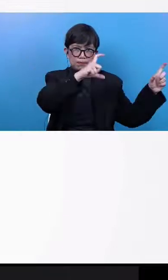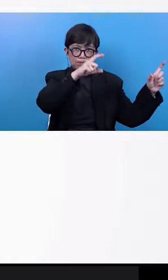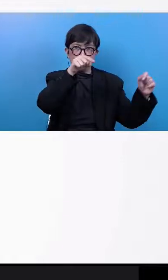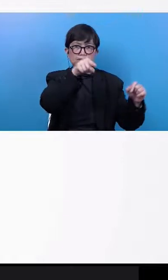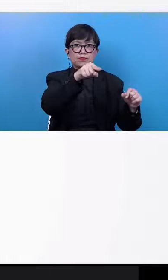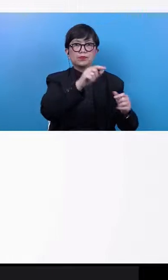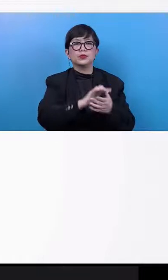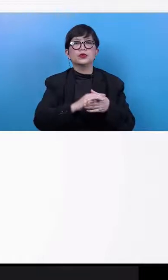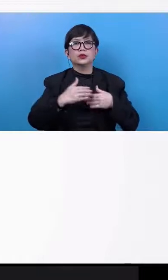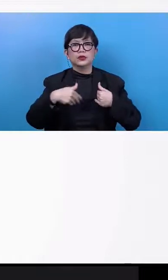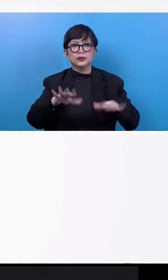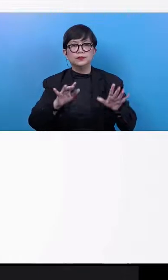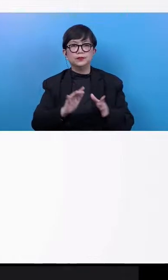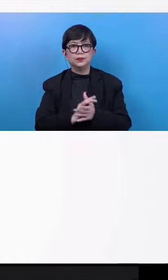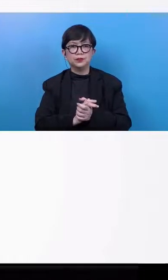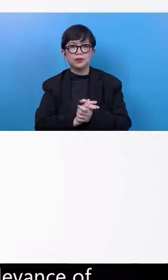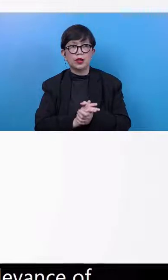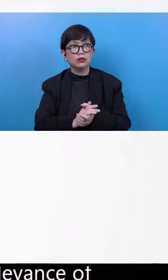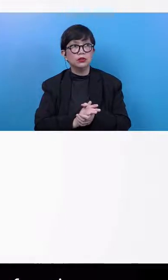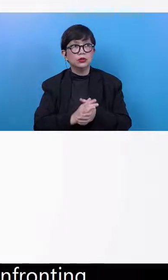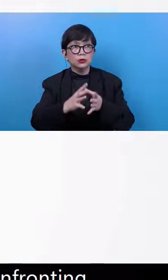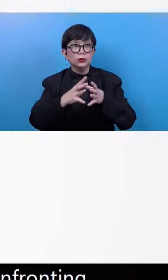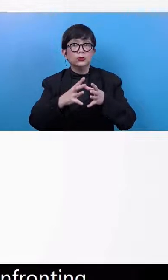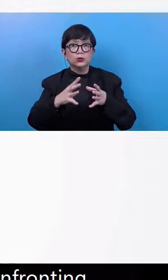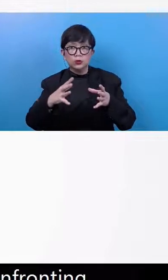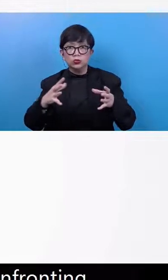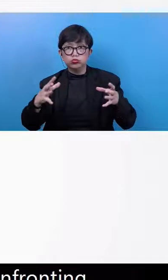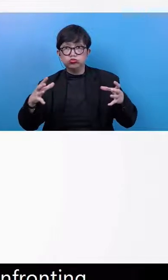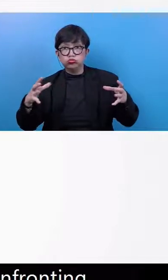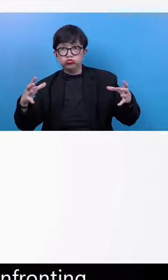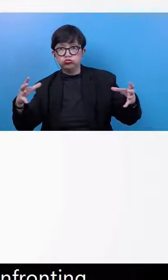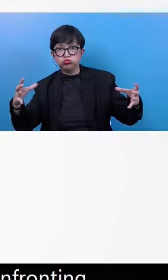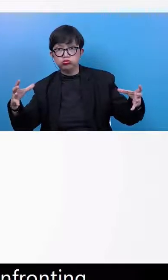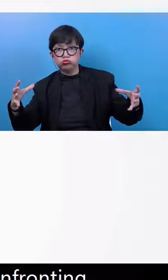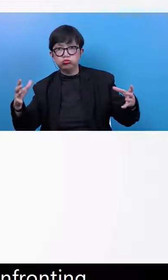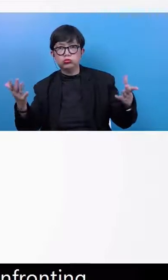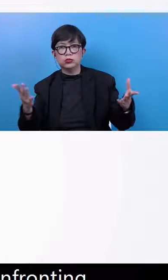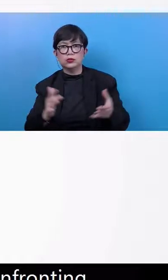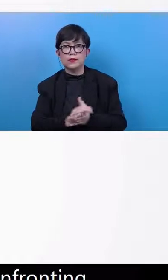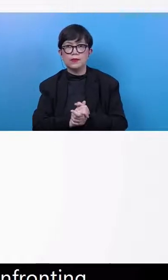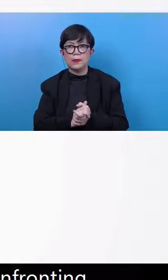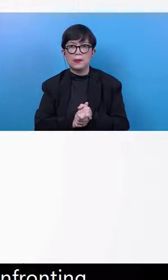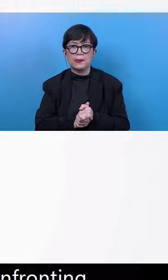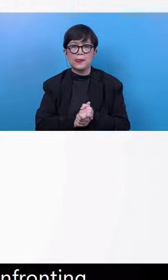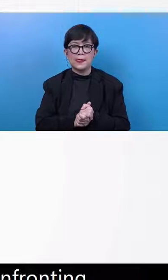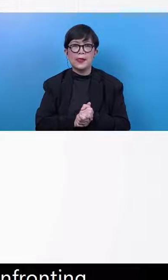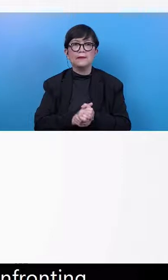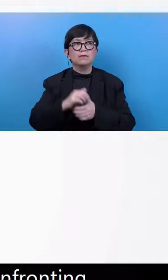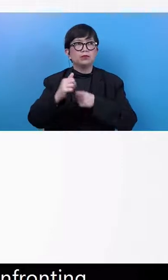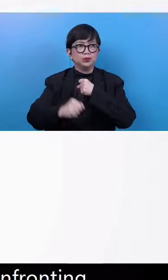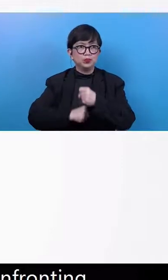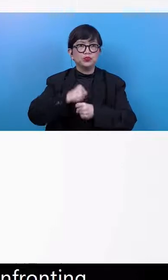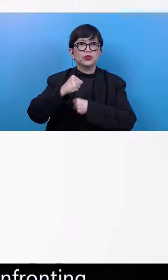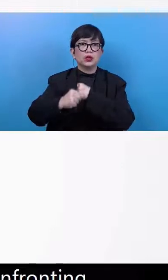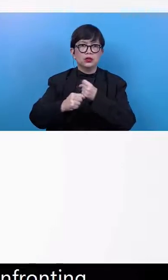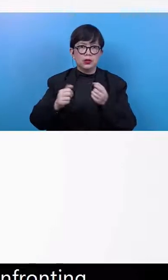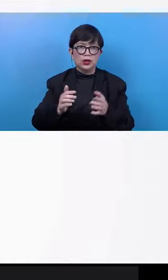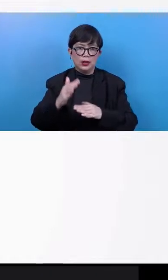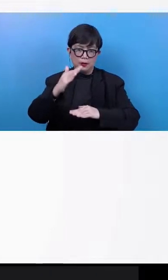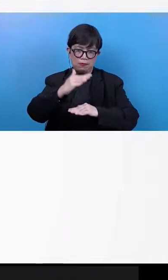development as a way to frame implications also for reconstruction. So human security was